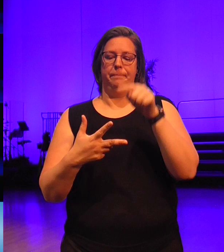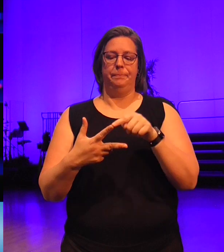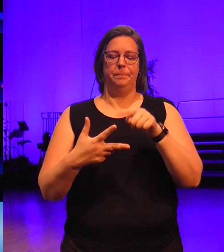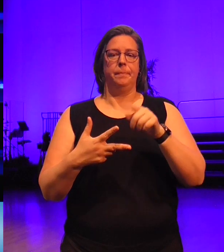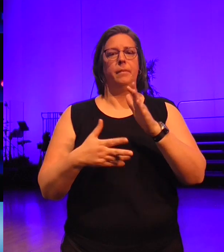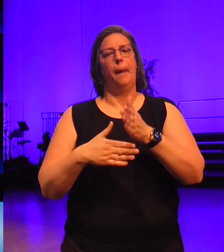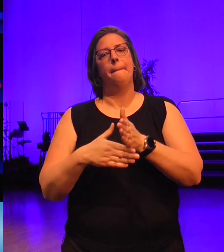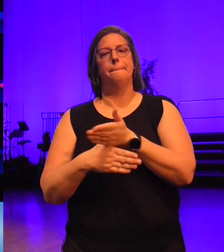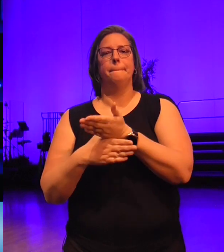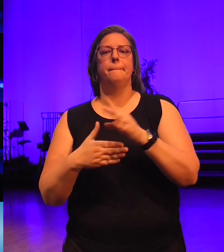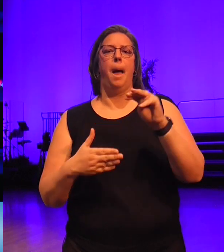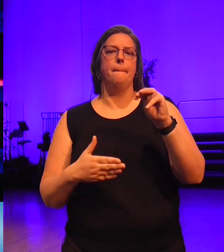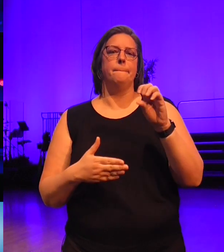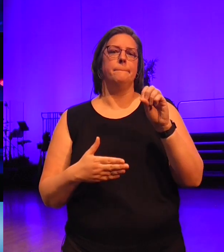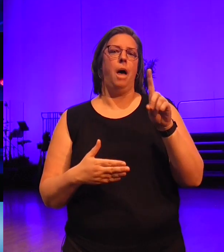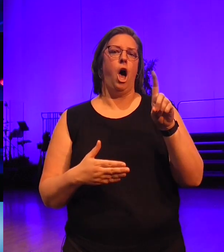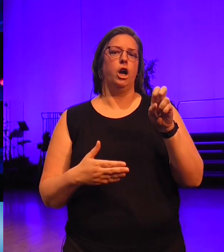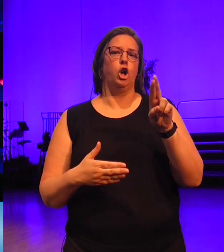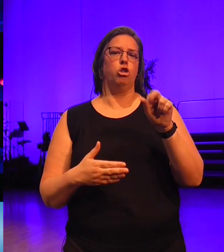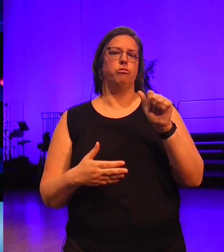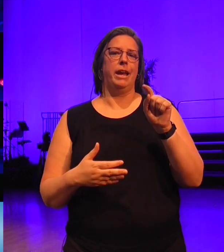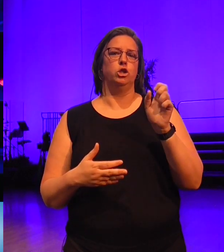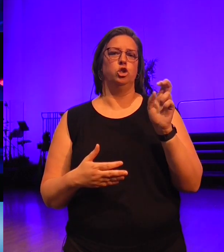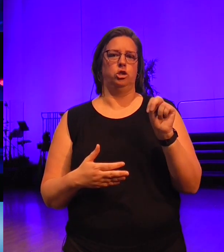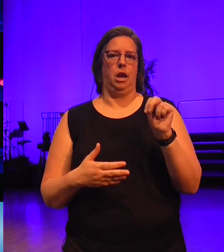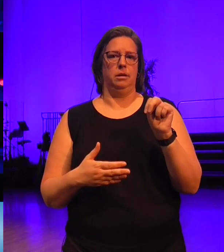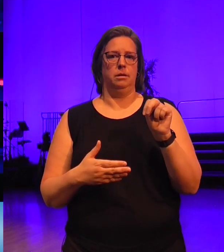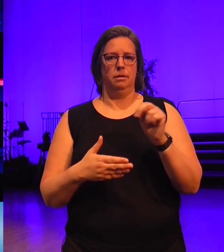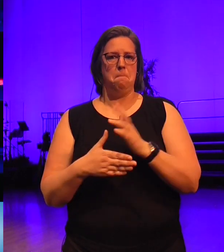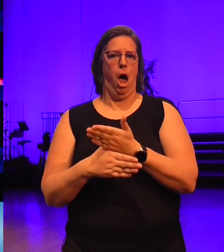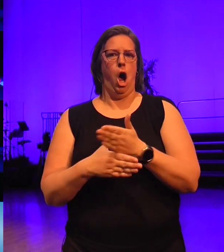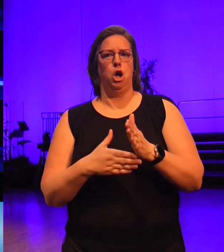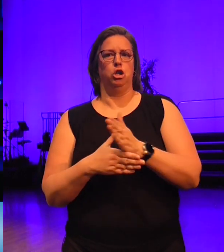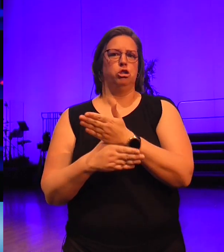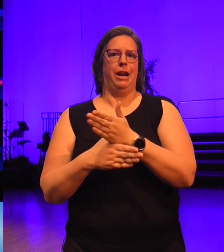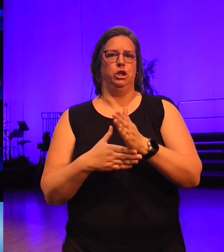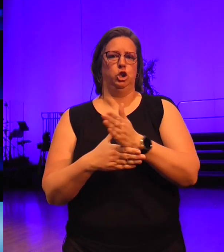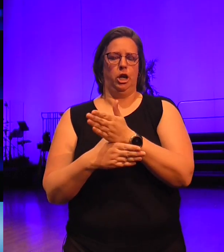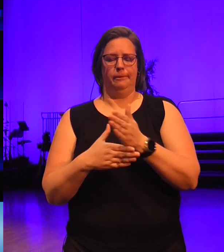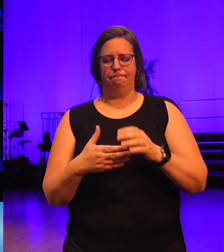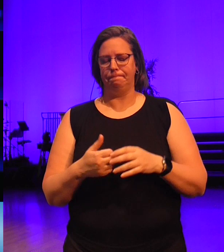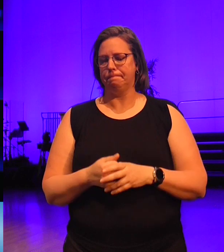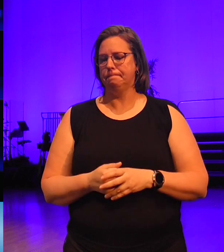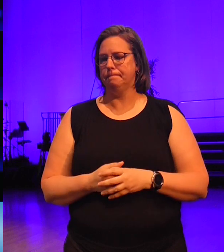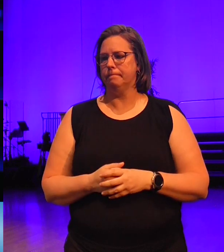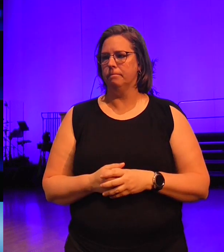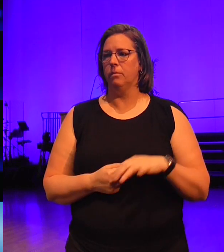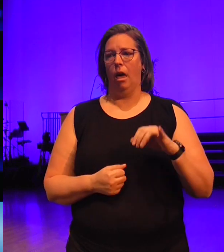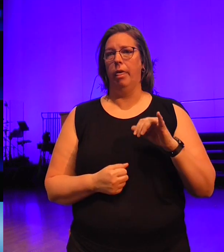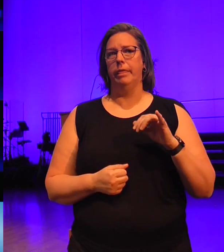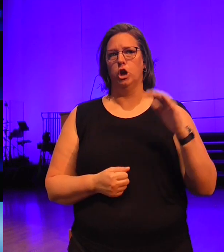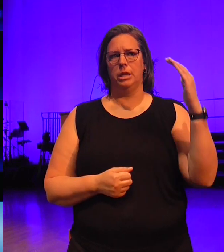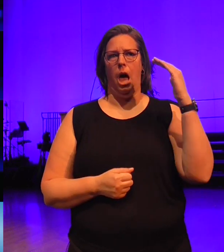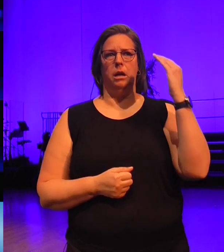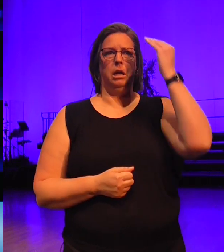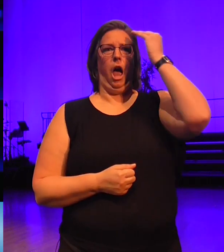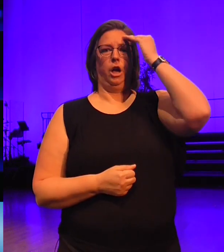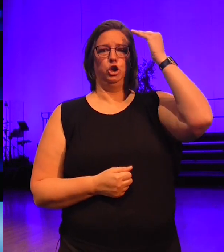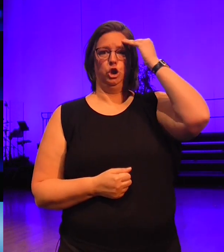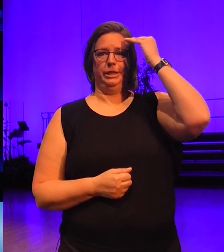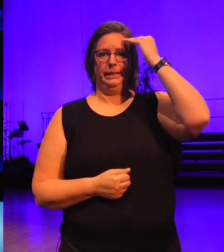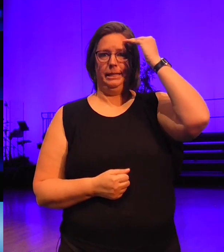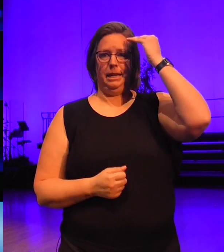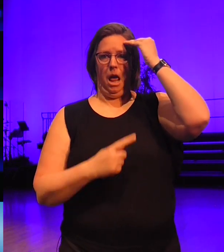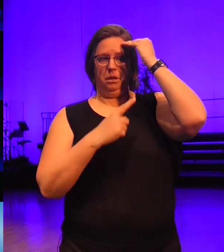moderation. Moderation. There's the consciousness in the yuck that's cultivated by